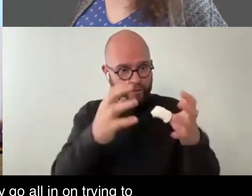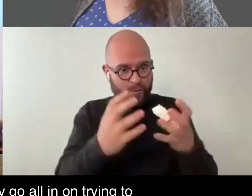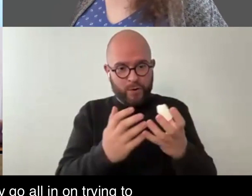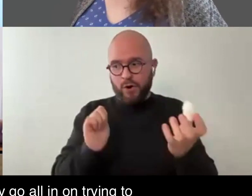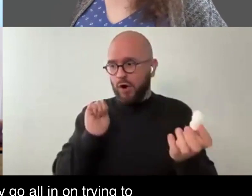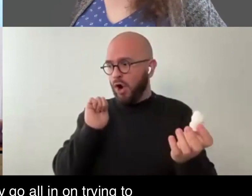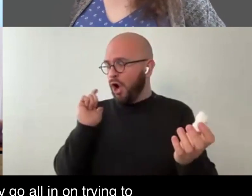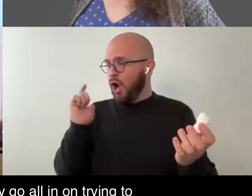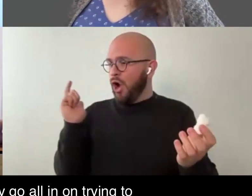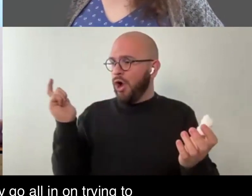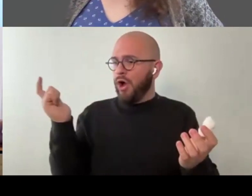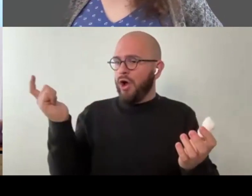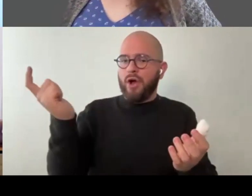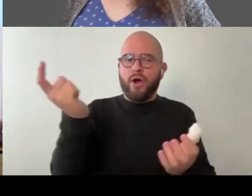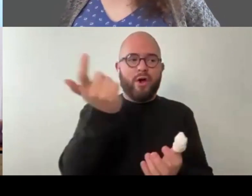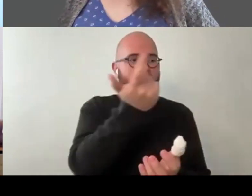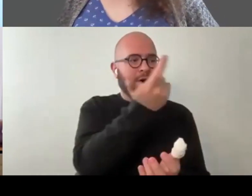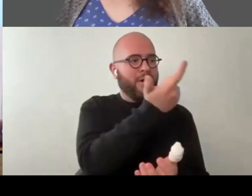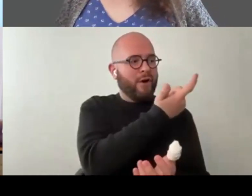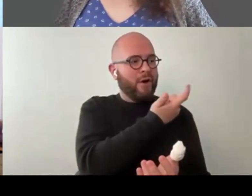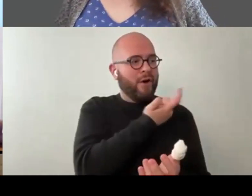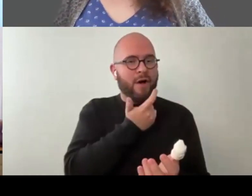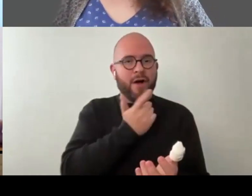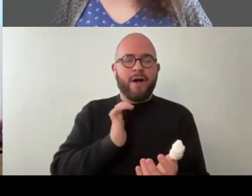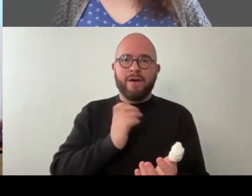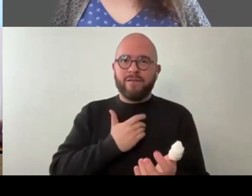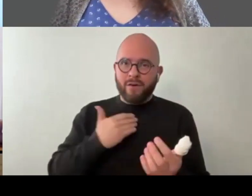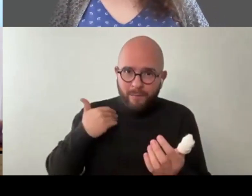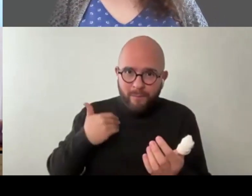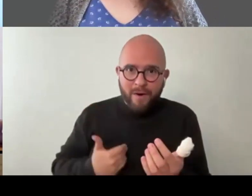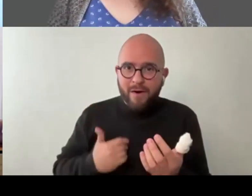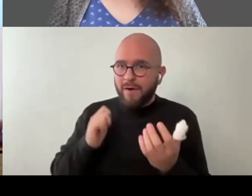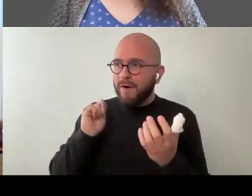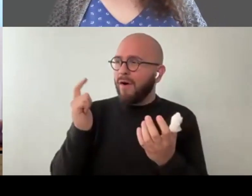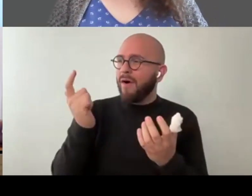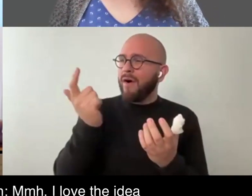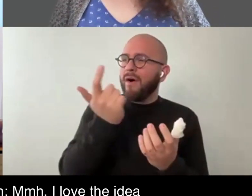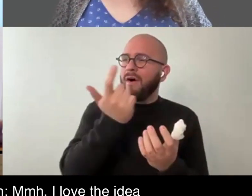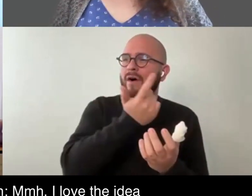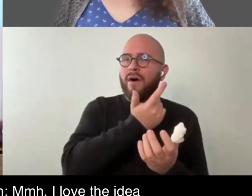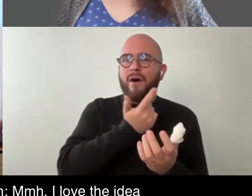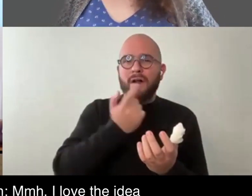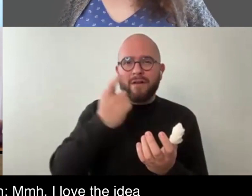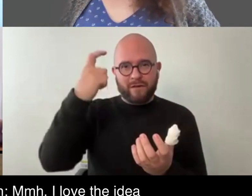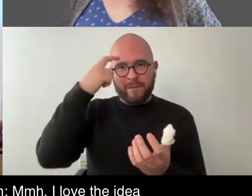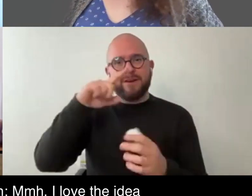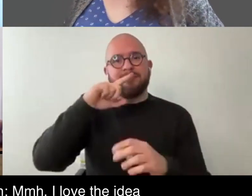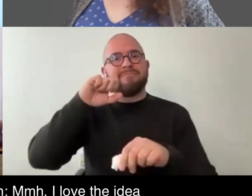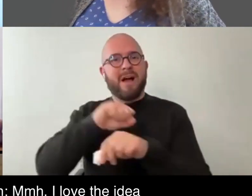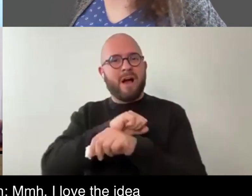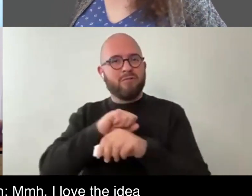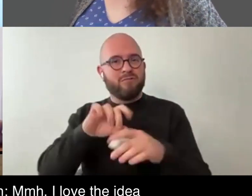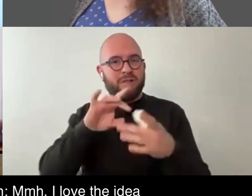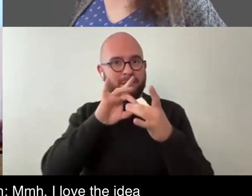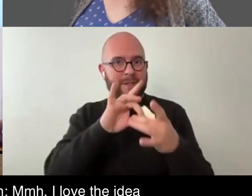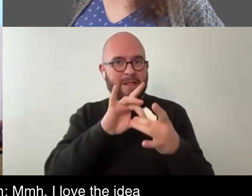our actual bodies and minds belong. Mm.